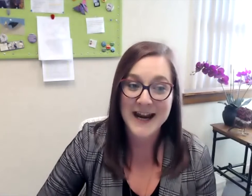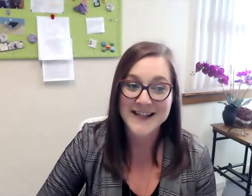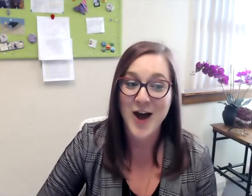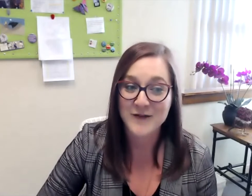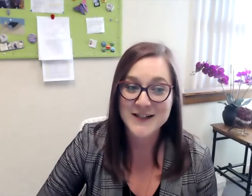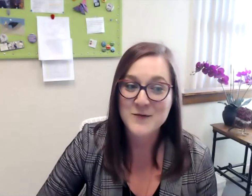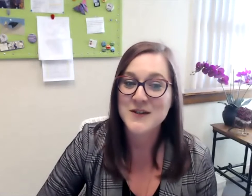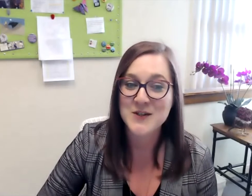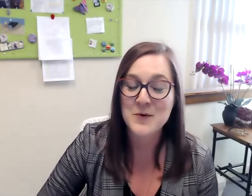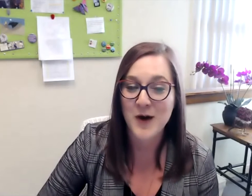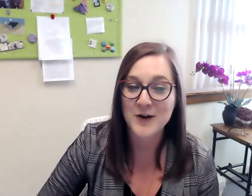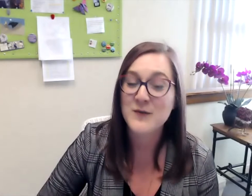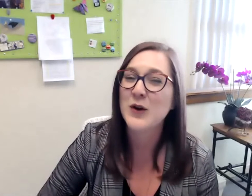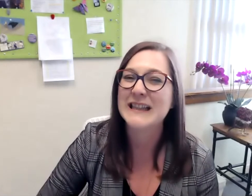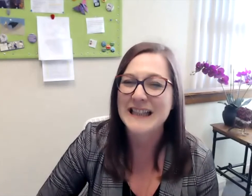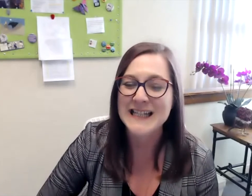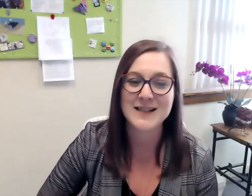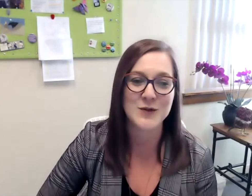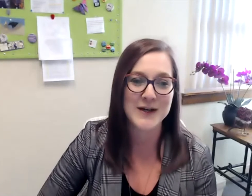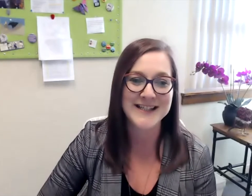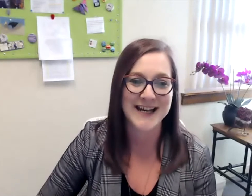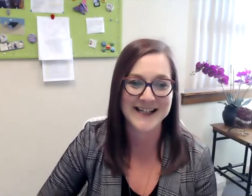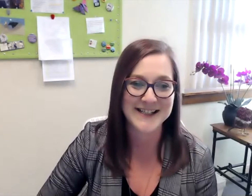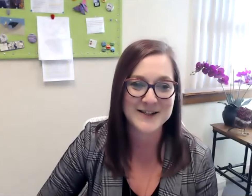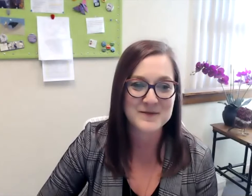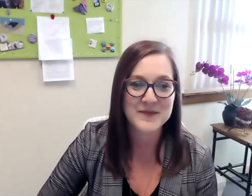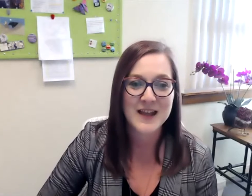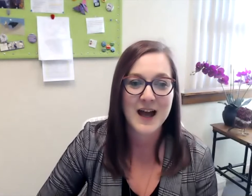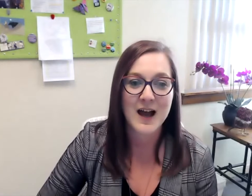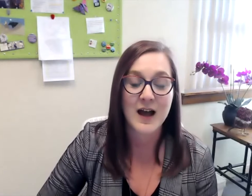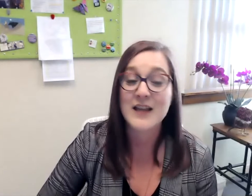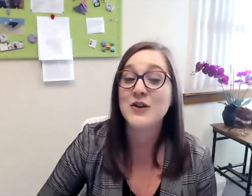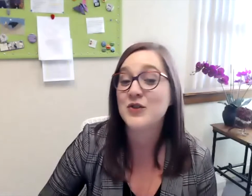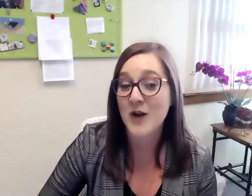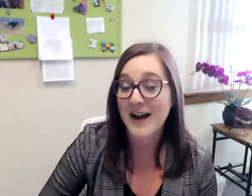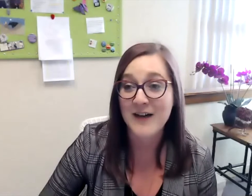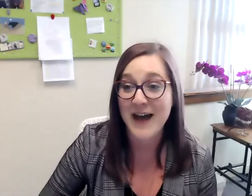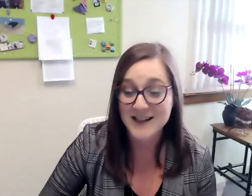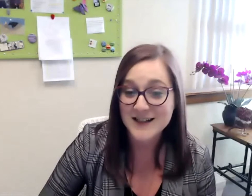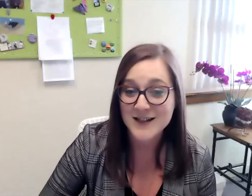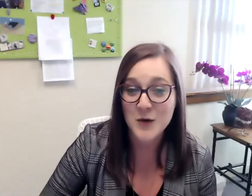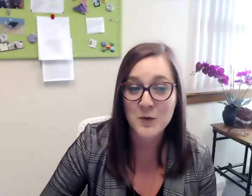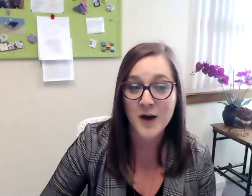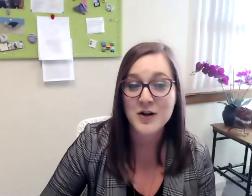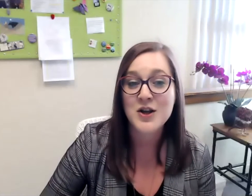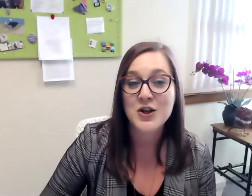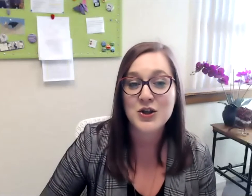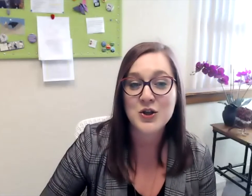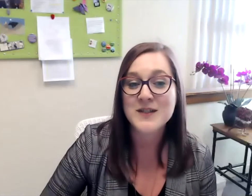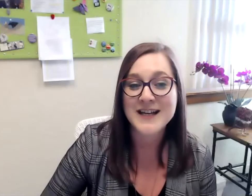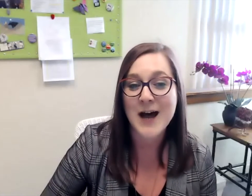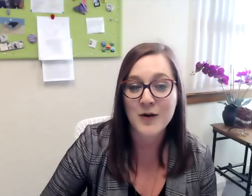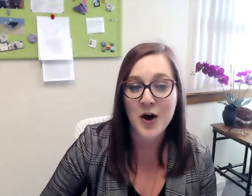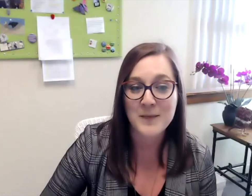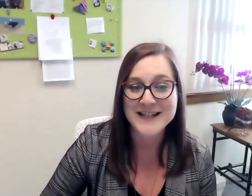Wash your hands often with soap and water for at least 20 seconds. If you do not have access to soap and water,